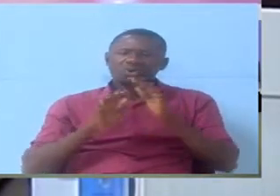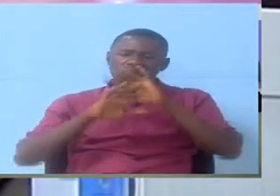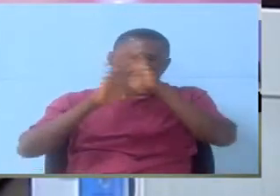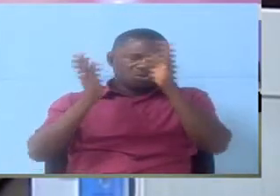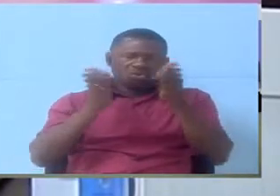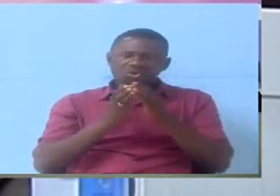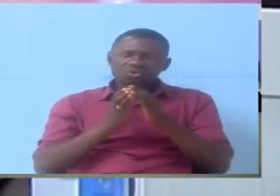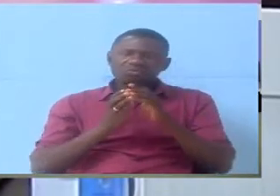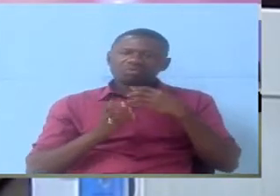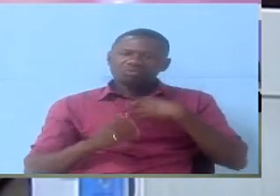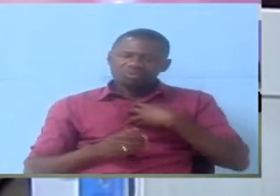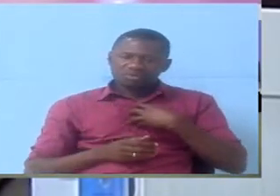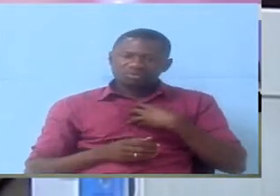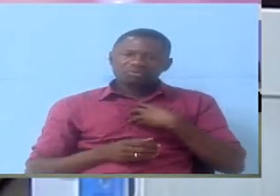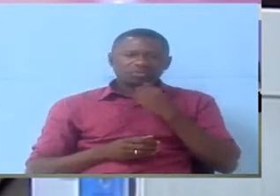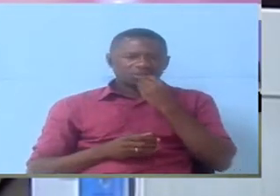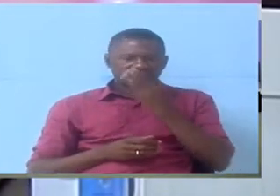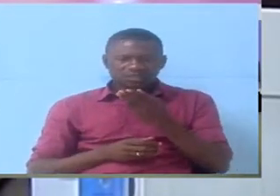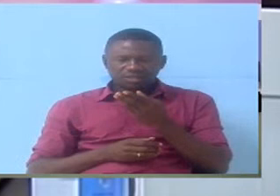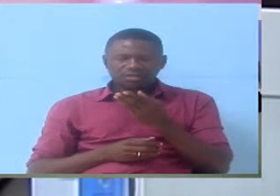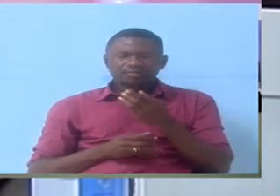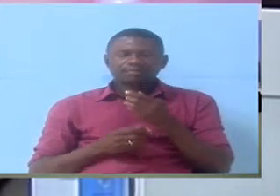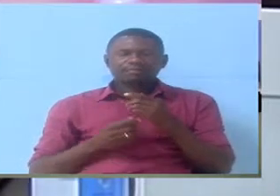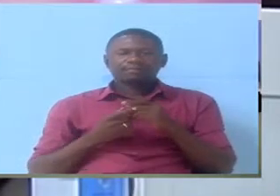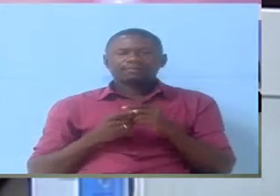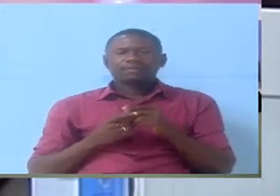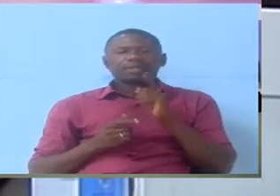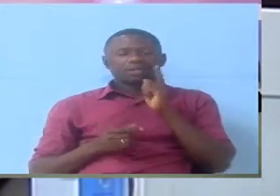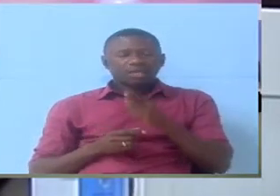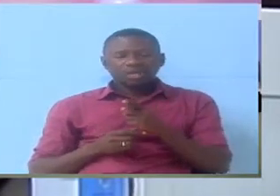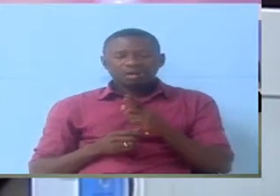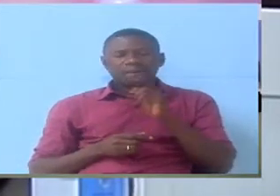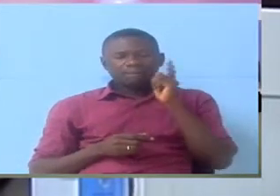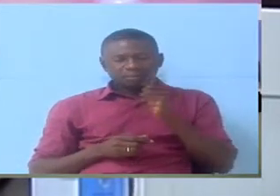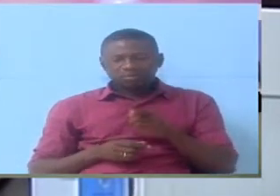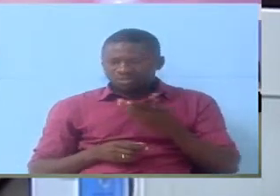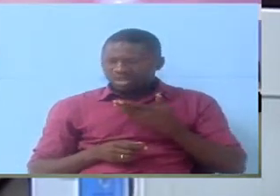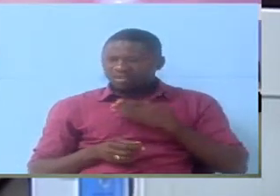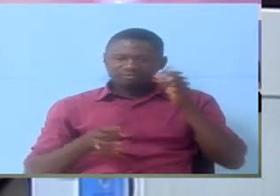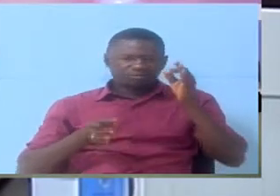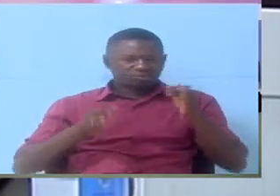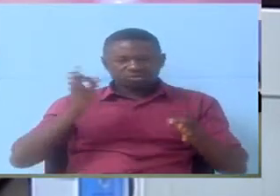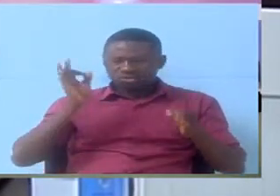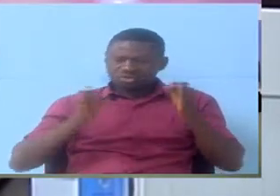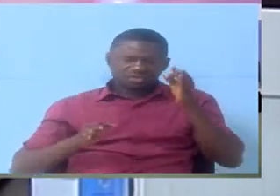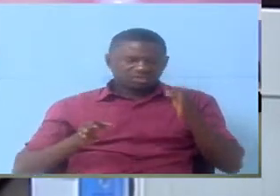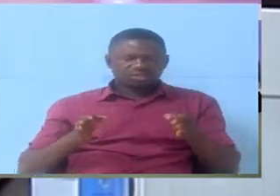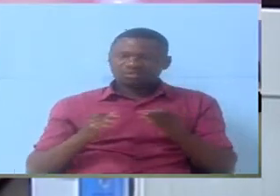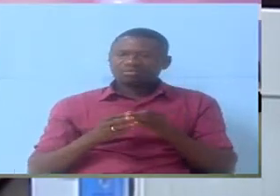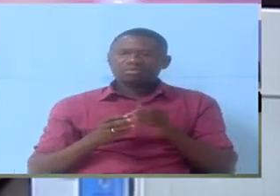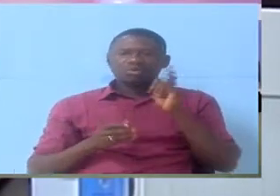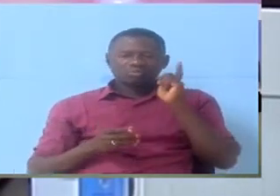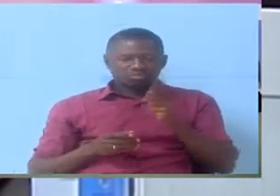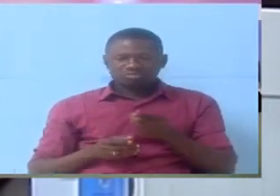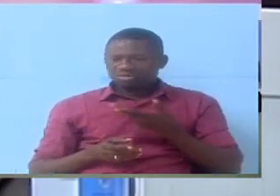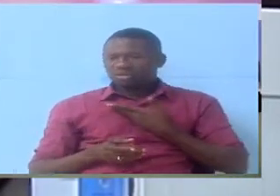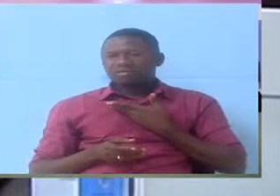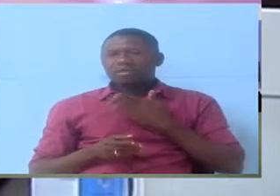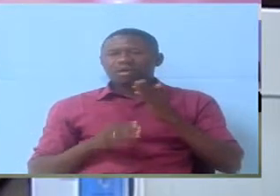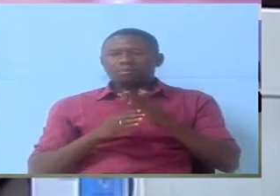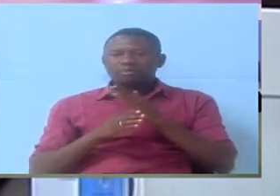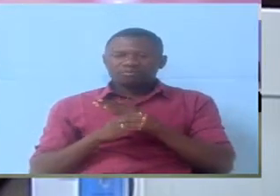want to say is that. Mlefta membe fola wole mnyintiko. That there should be justice. Ko. Tilingu ninto nya.